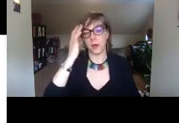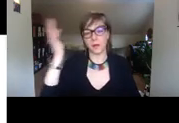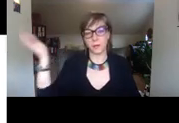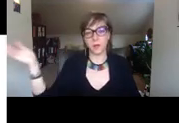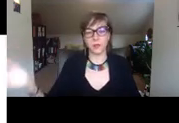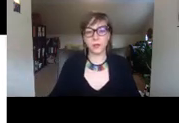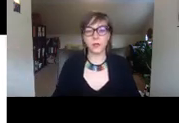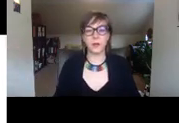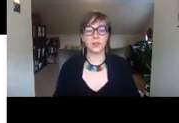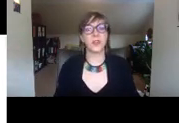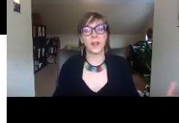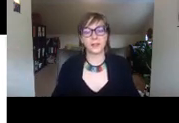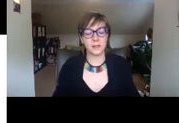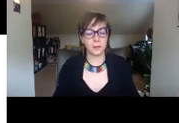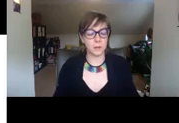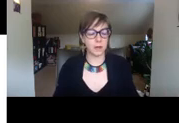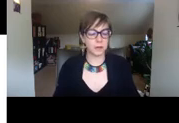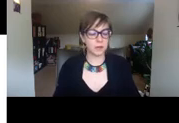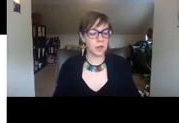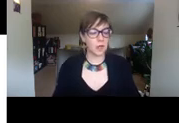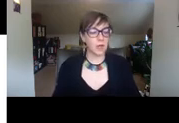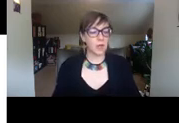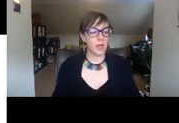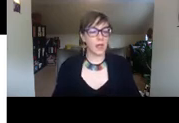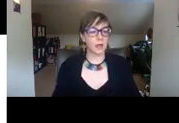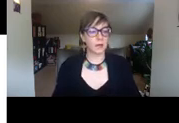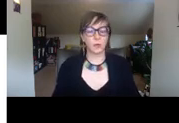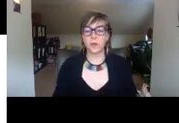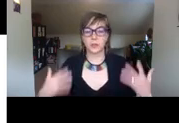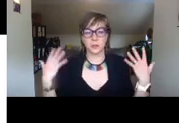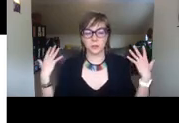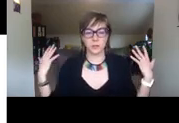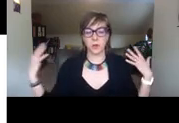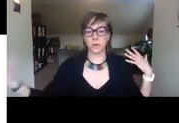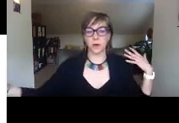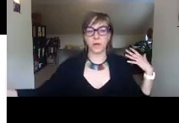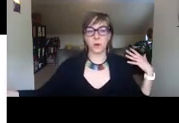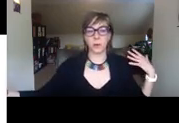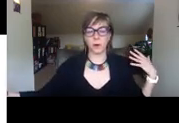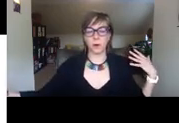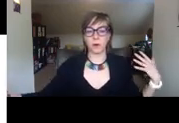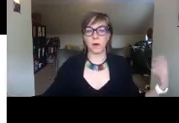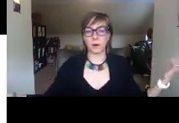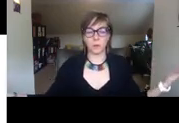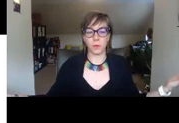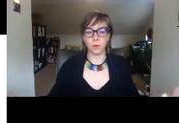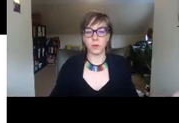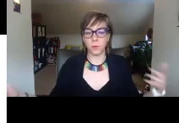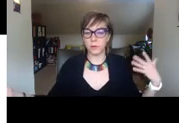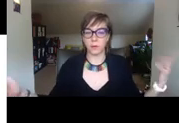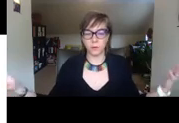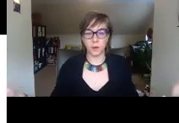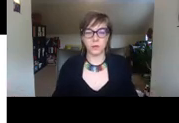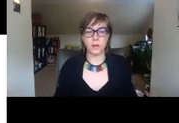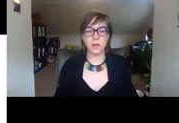and I have 3 young children, and she hadn't seen them in months. And we just stood, very far apart. We were only